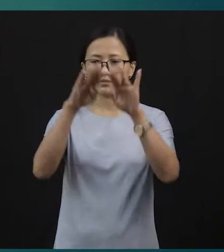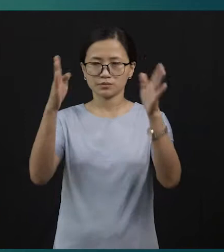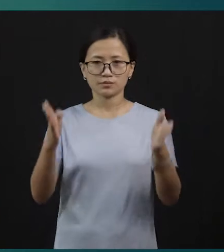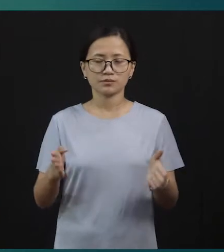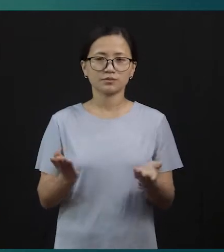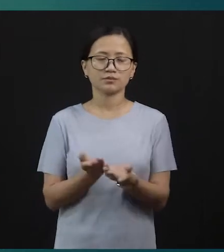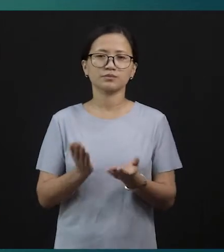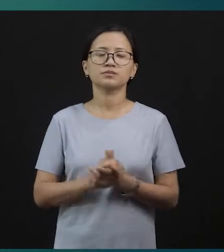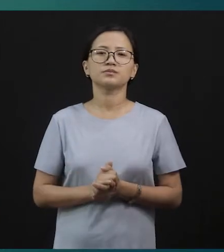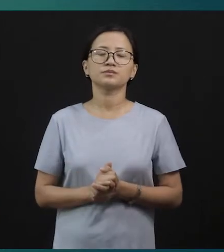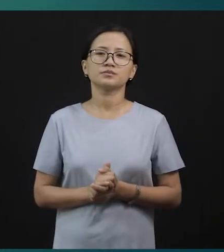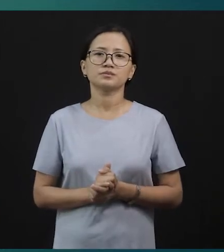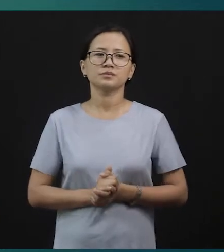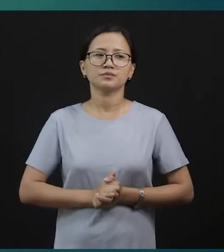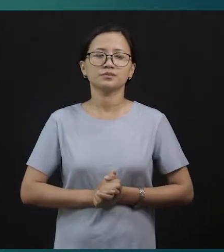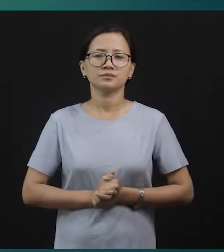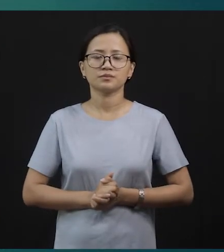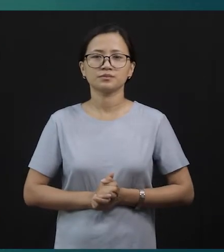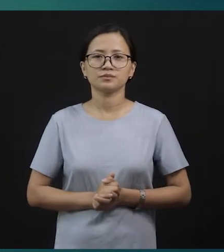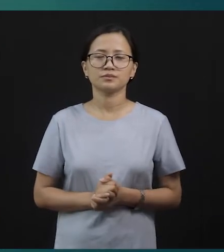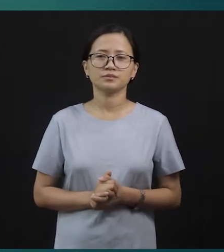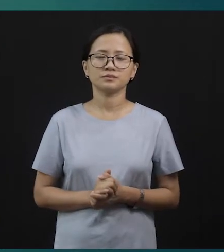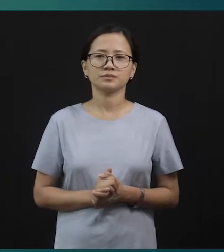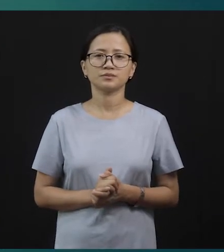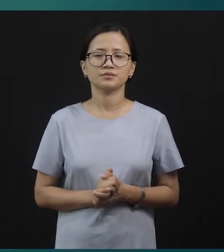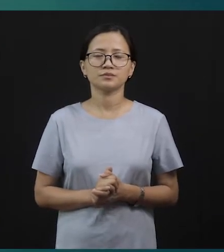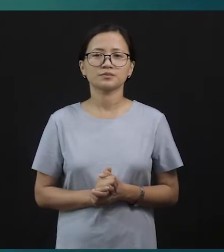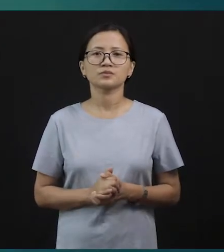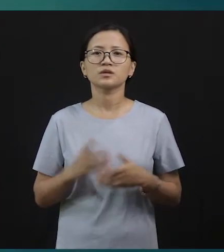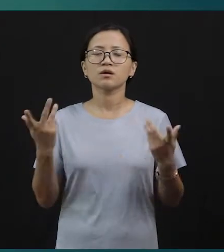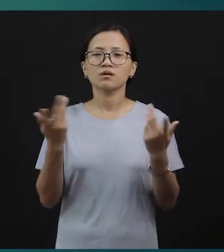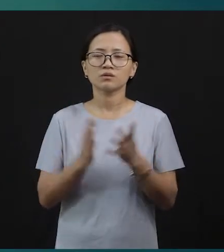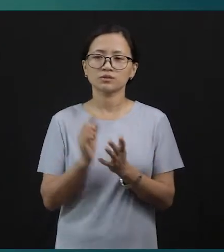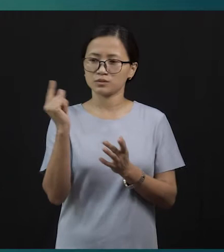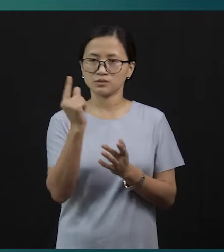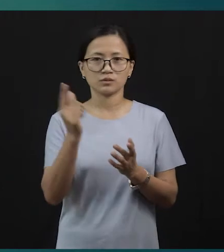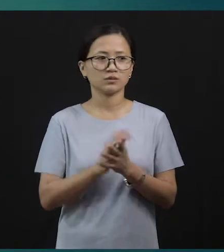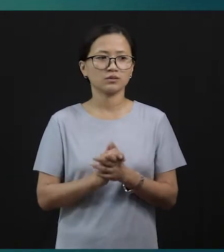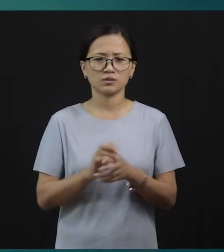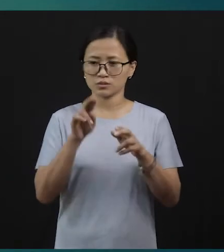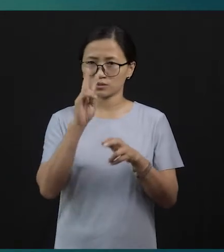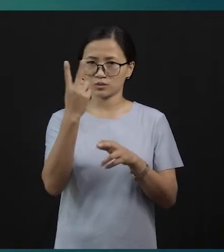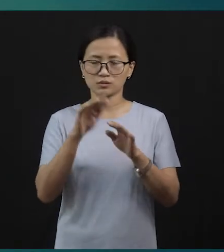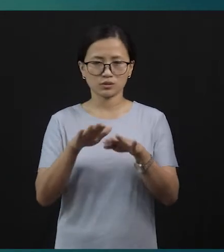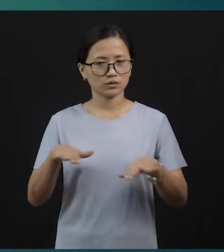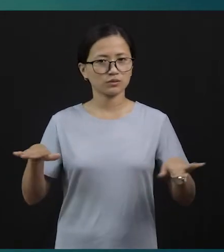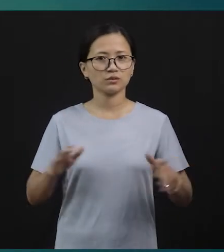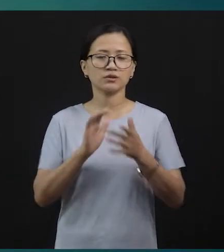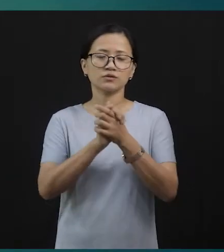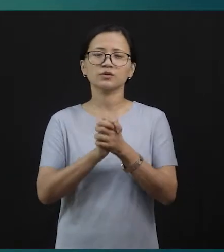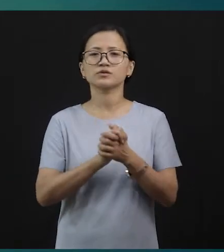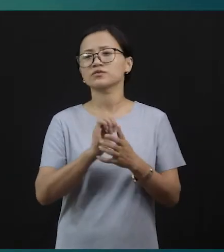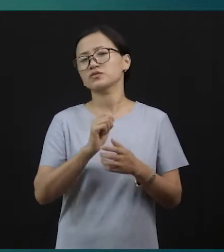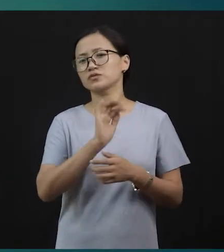Okay, this is a post box or a letterbox. This is how you can see two children, two friends of